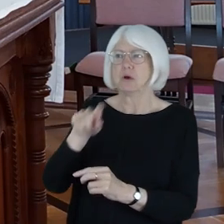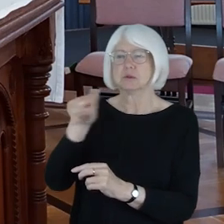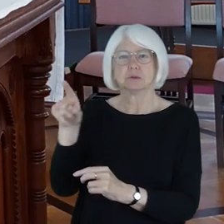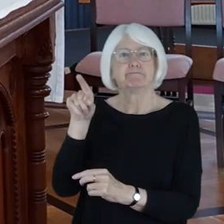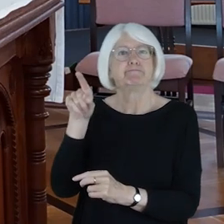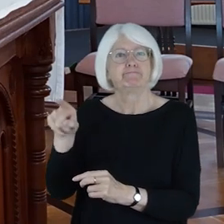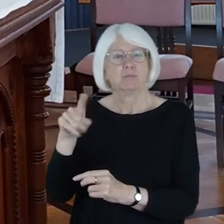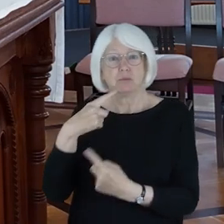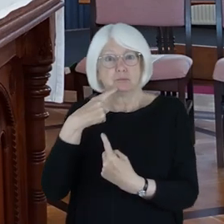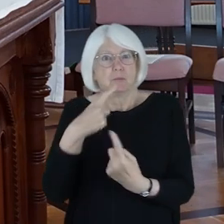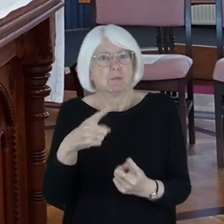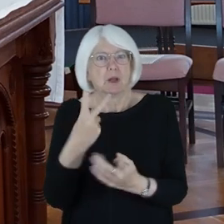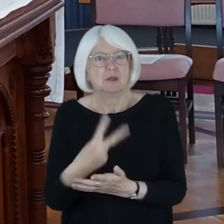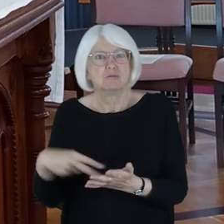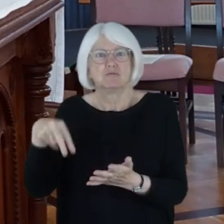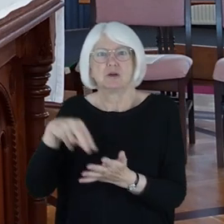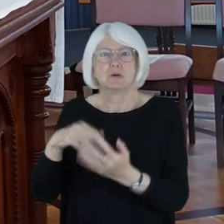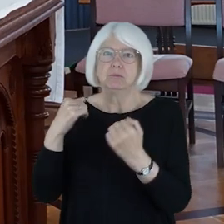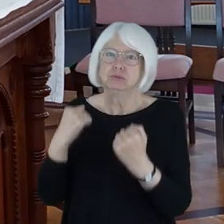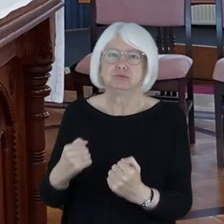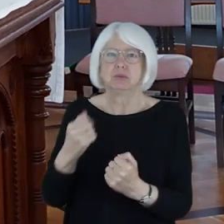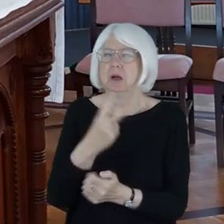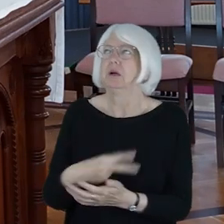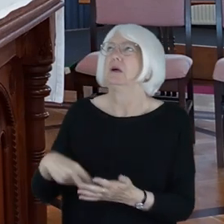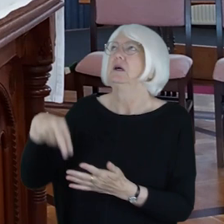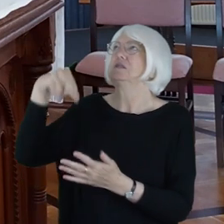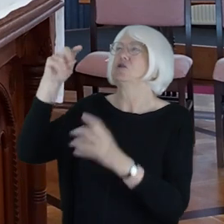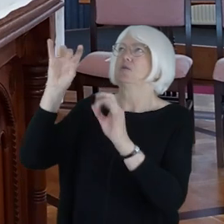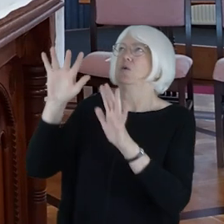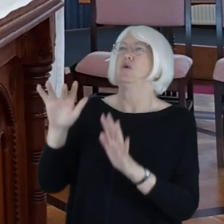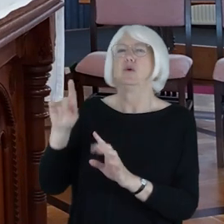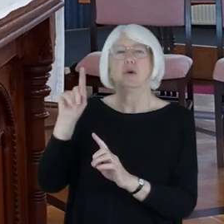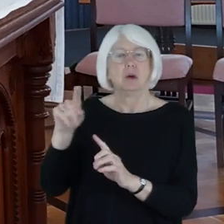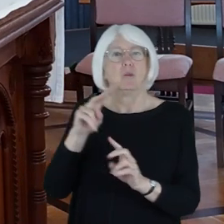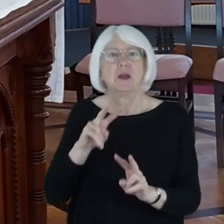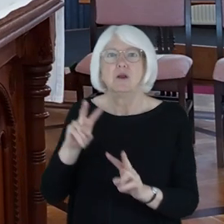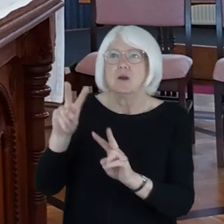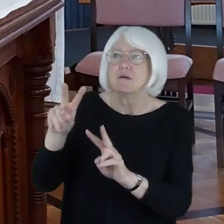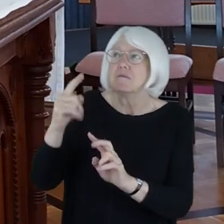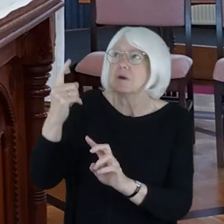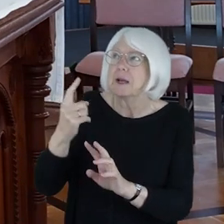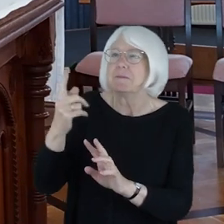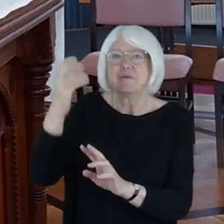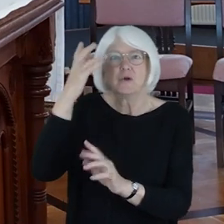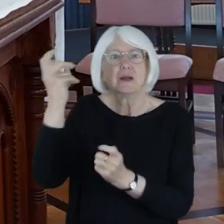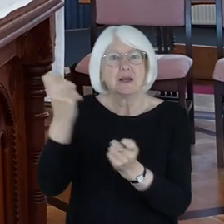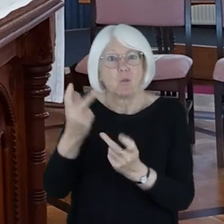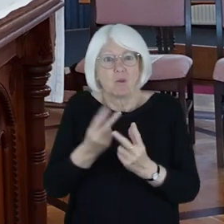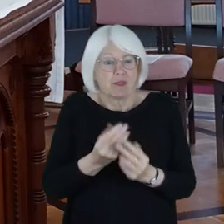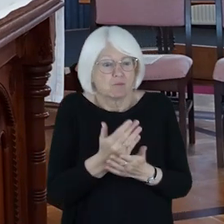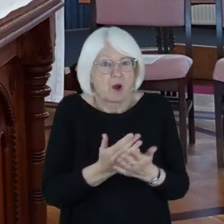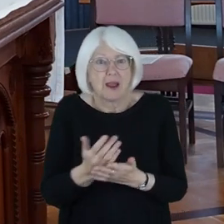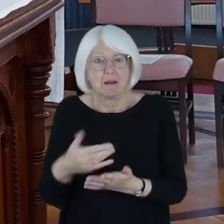mighty resurrection and glorious ascension. We look for the coming of your kingdom, and with this bread and this cup, we make